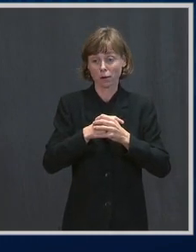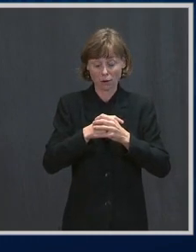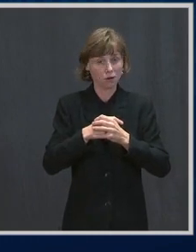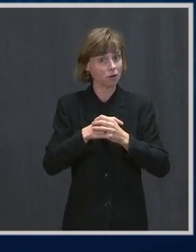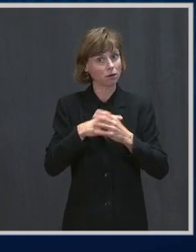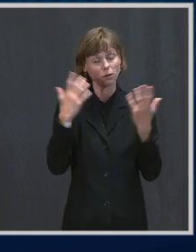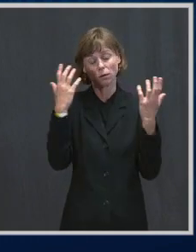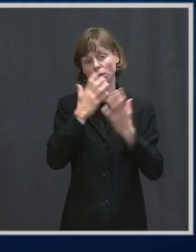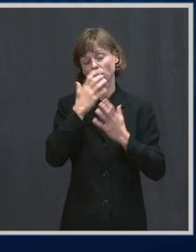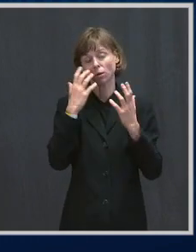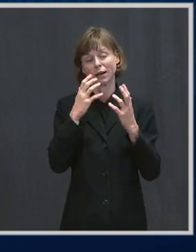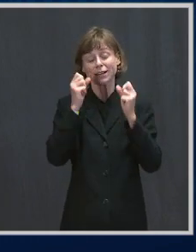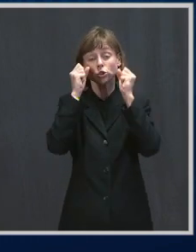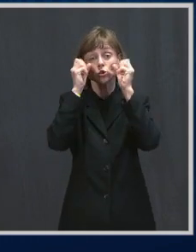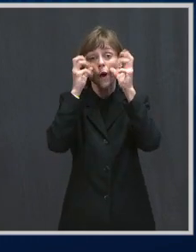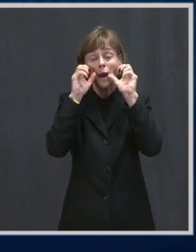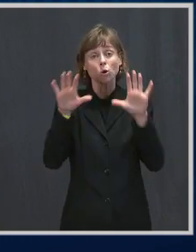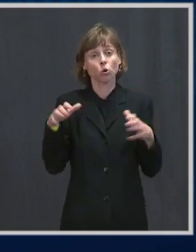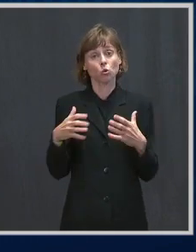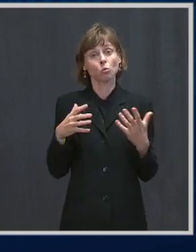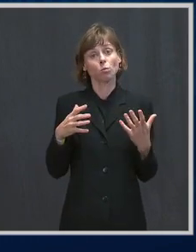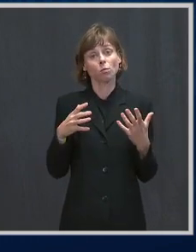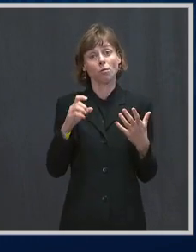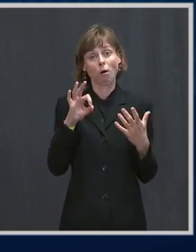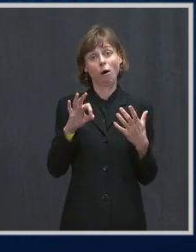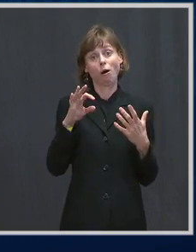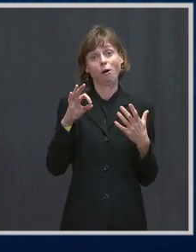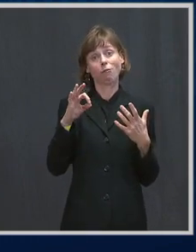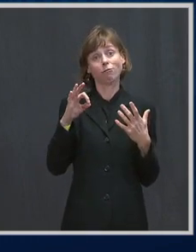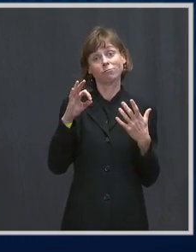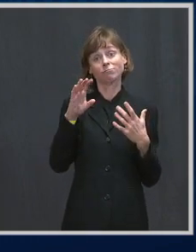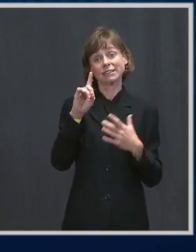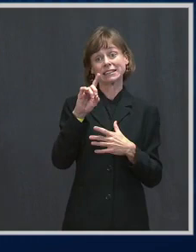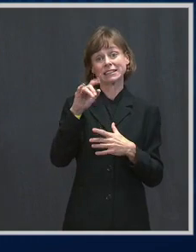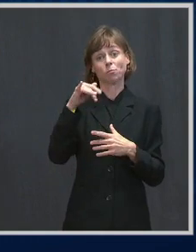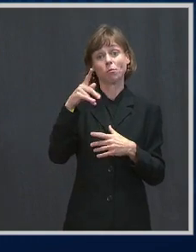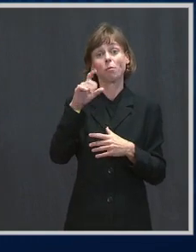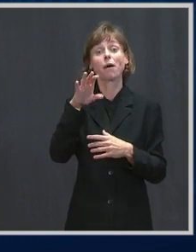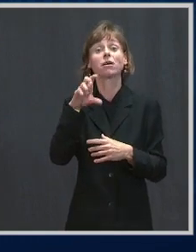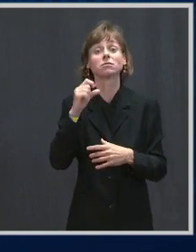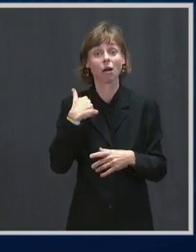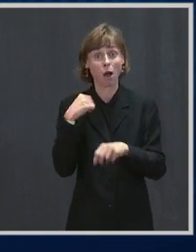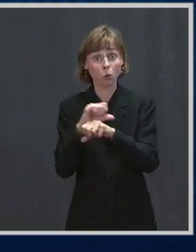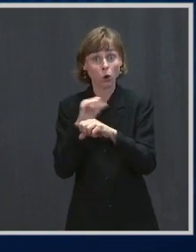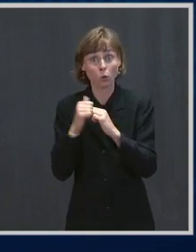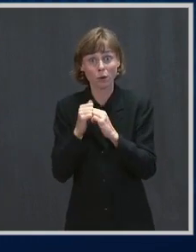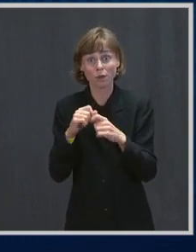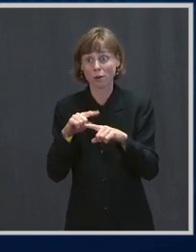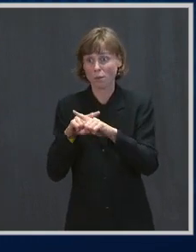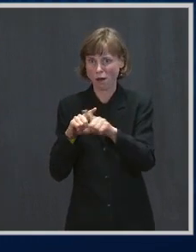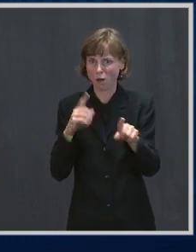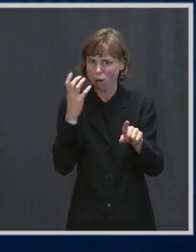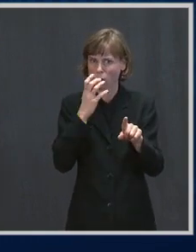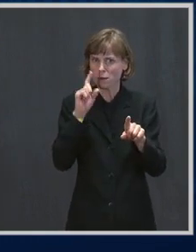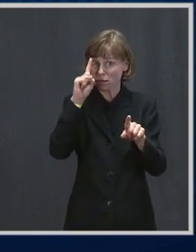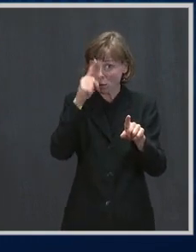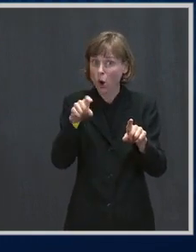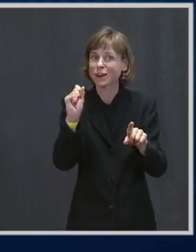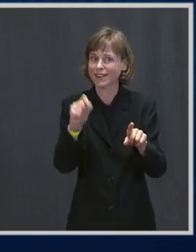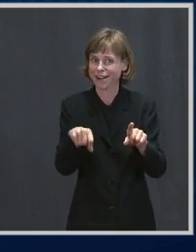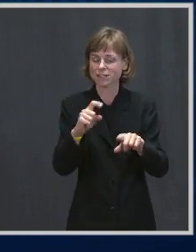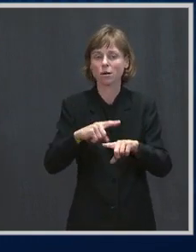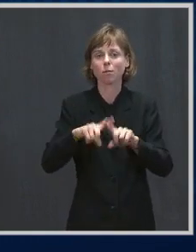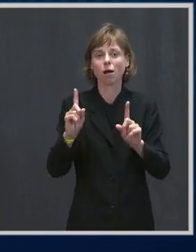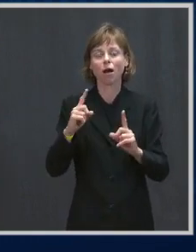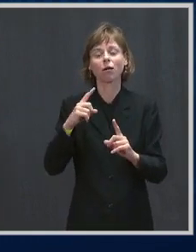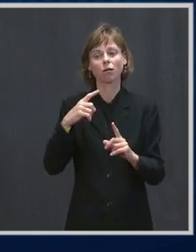of diplomats that I've had a chance to work with. And what we never talk about is you not only have great intellectual capacity, you have great